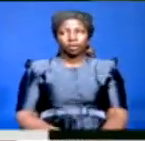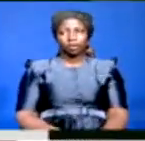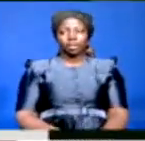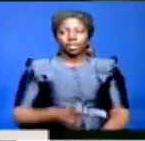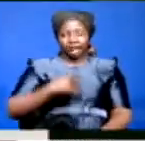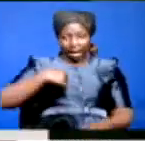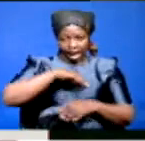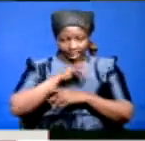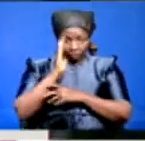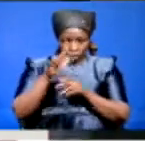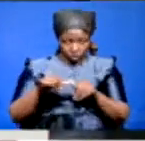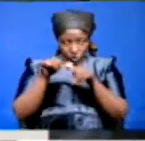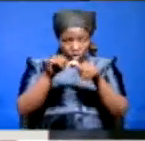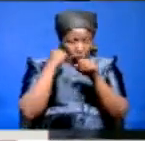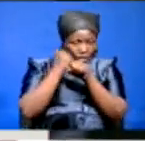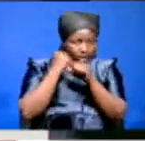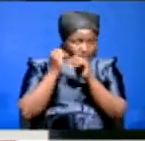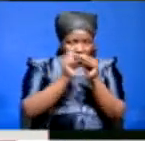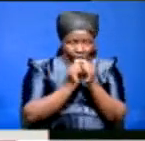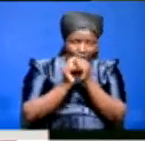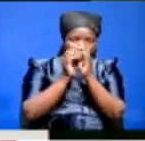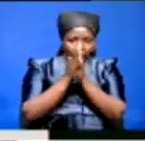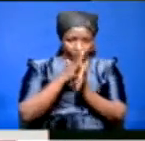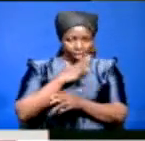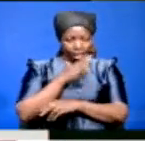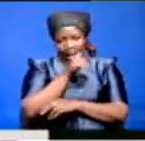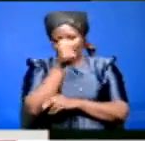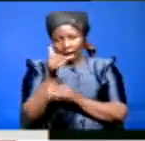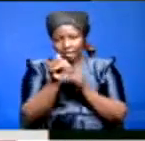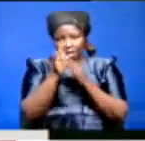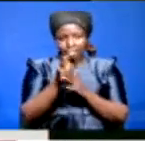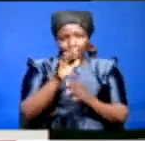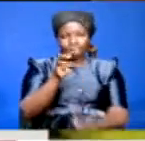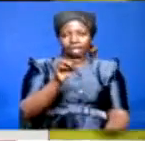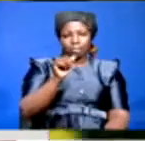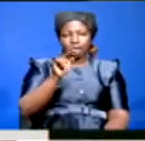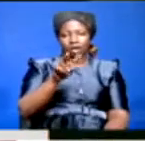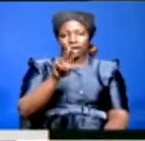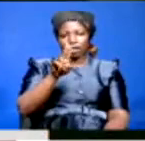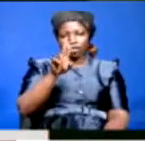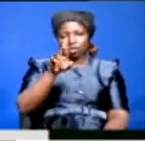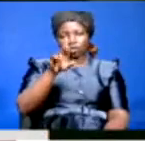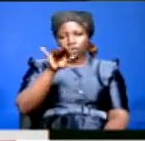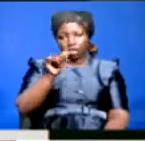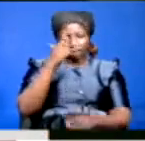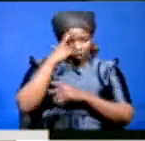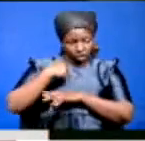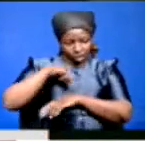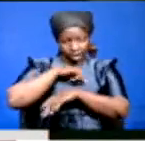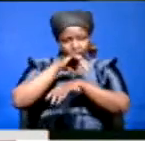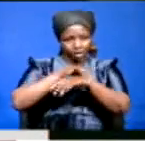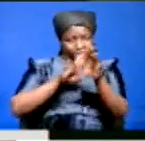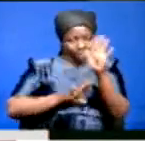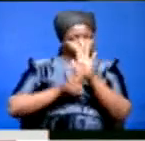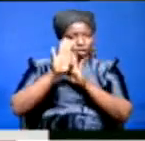Tutaendelea kushirikiana pia na wa viongozi wengine wa Mavuria ndio tupate maendeleo hapa kwetu Mavuria, sababu ile